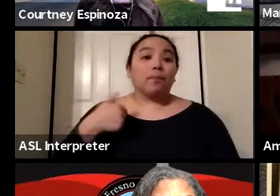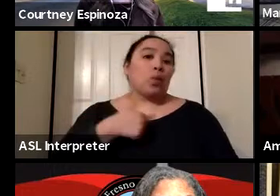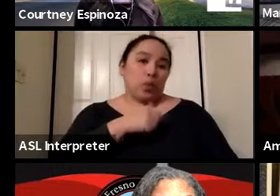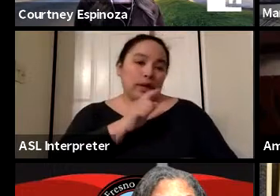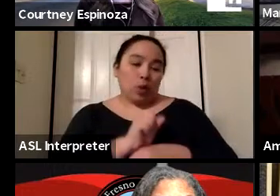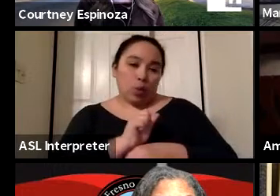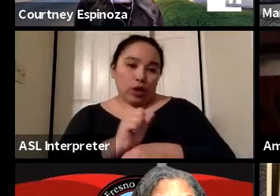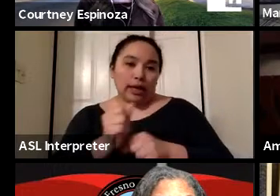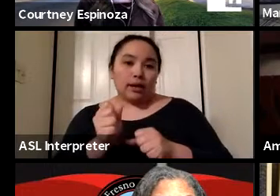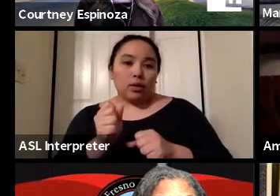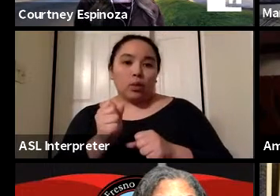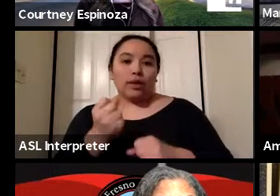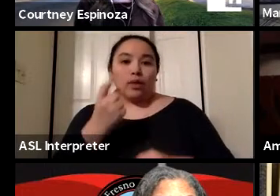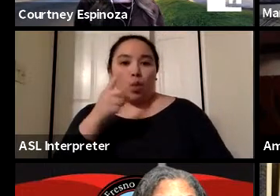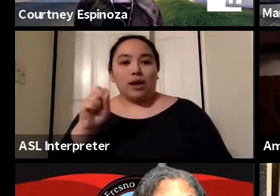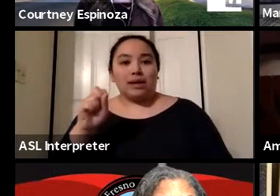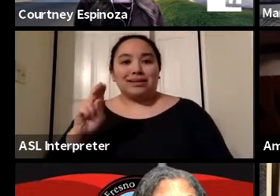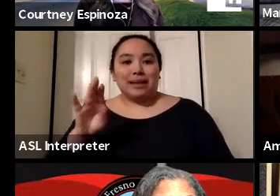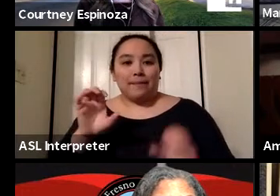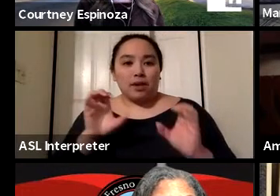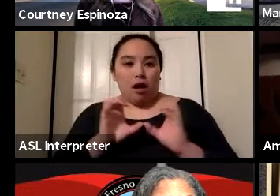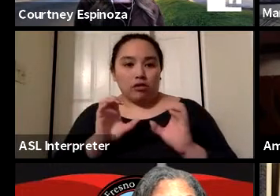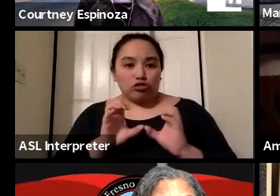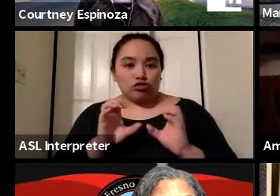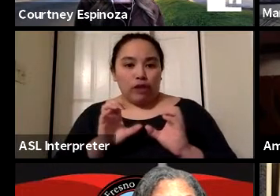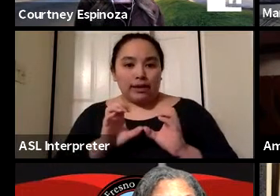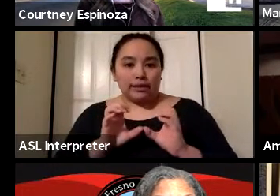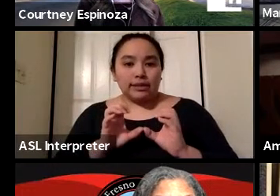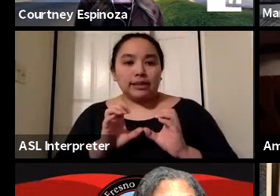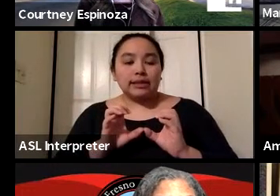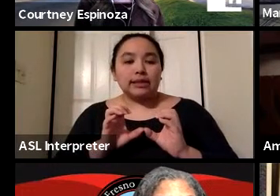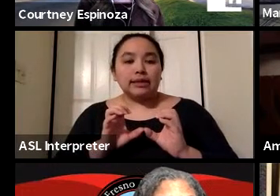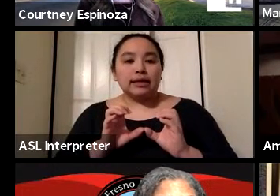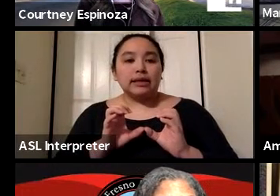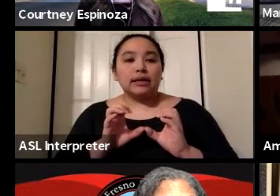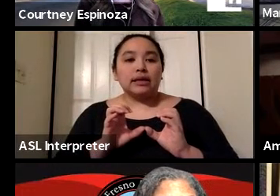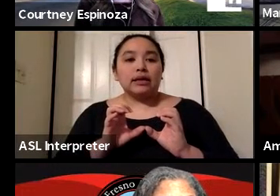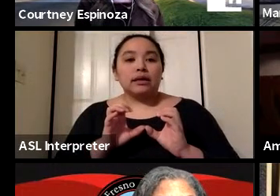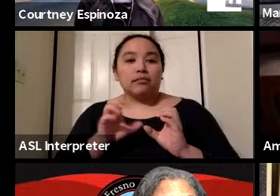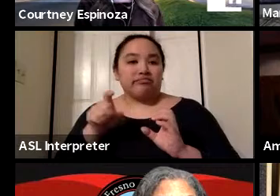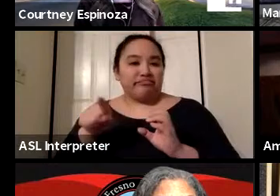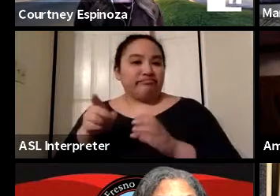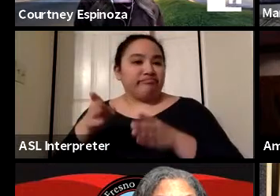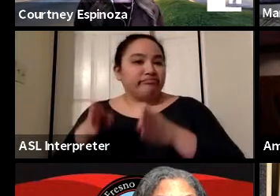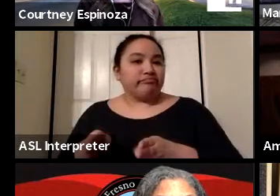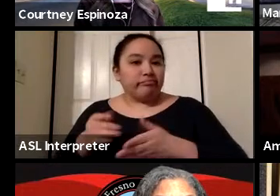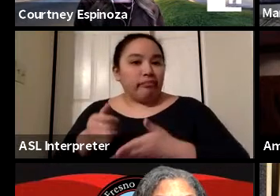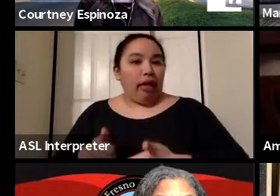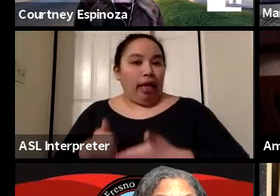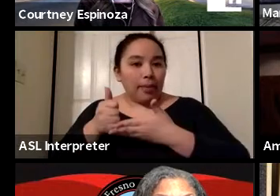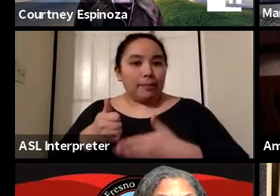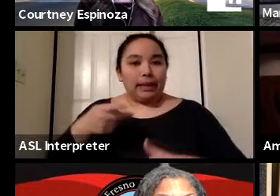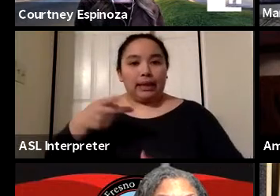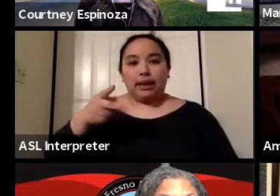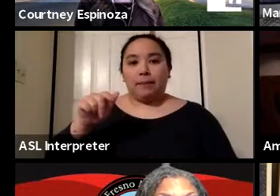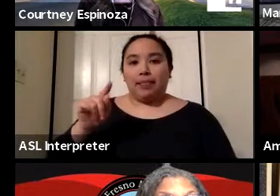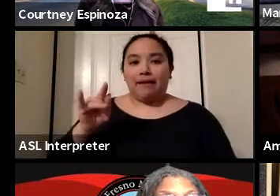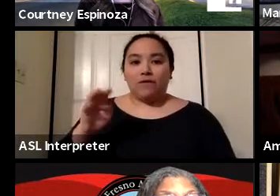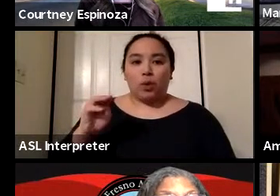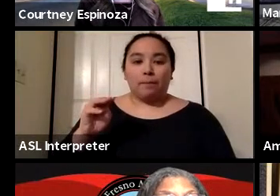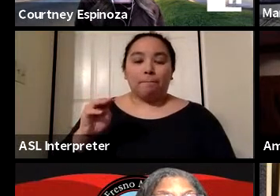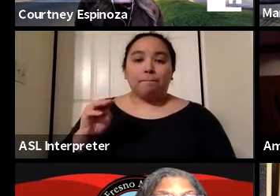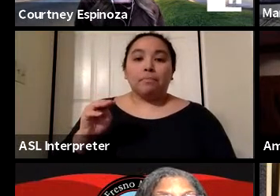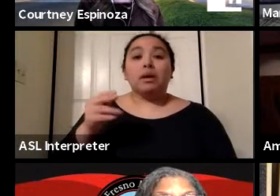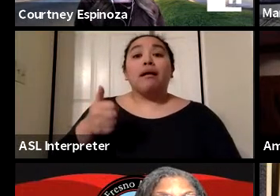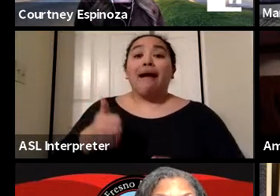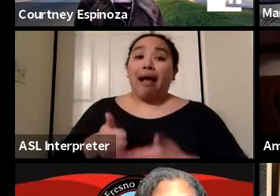our subcontractors, Sumsy is one of them, to help develop the platform. Not only